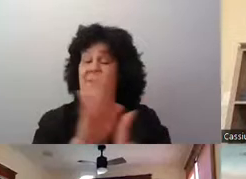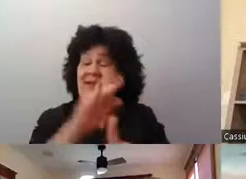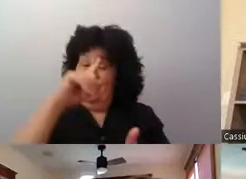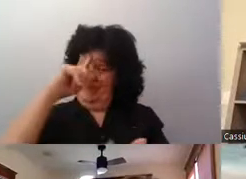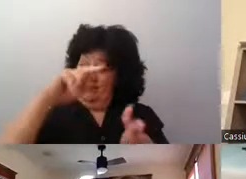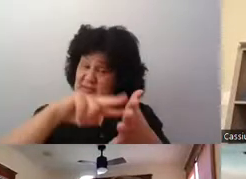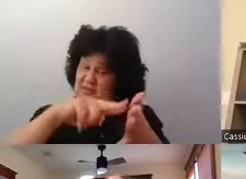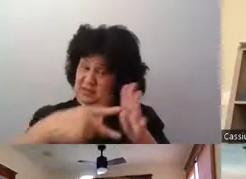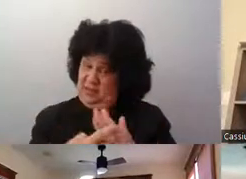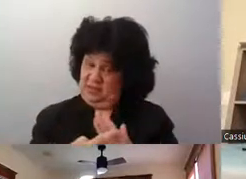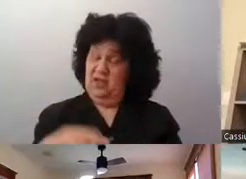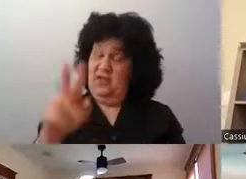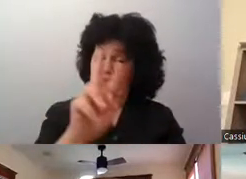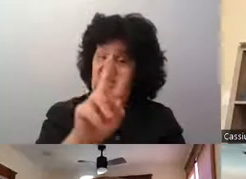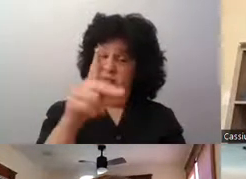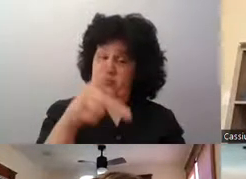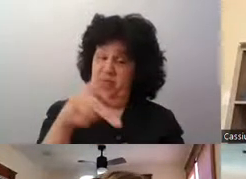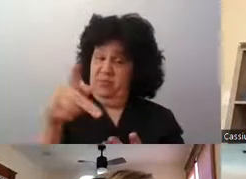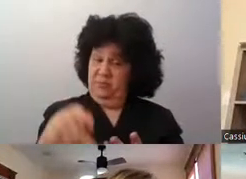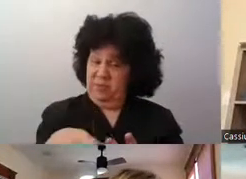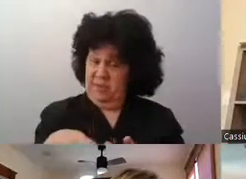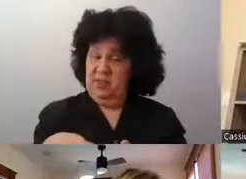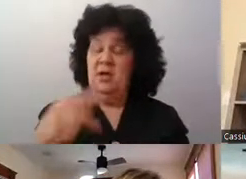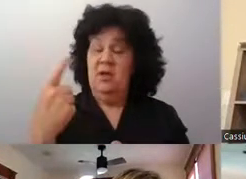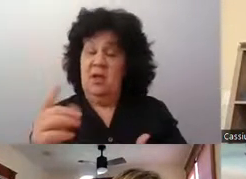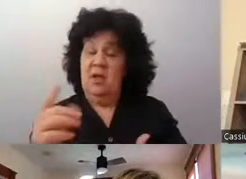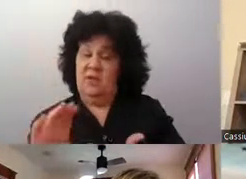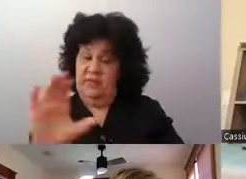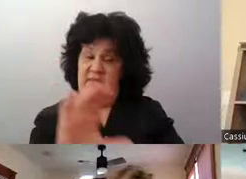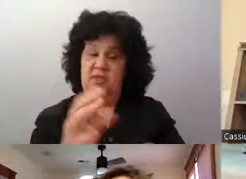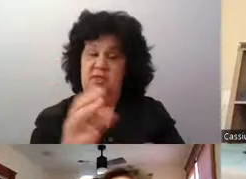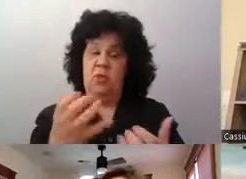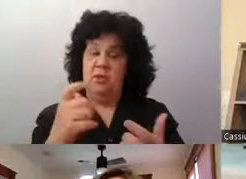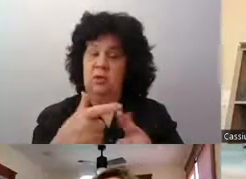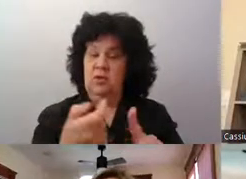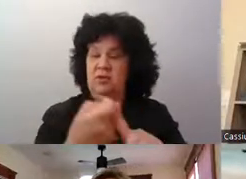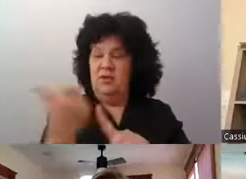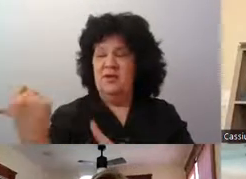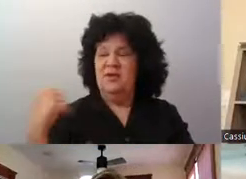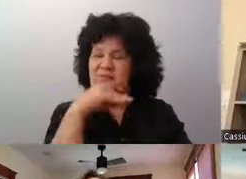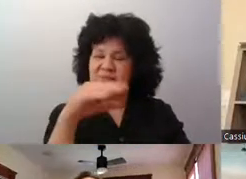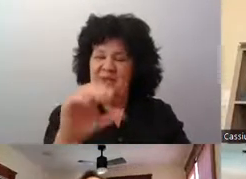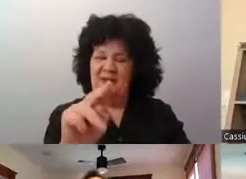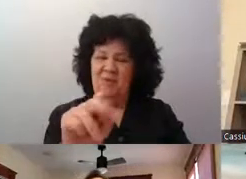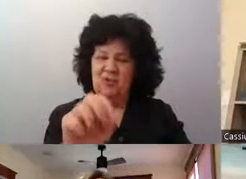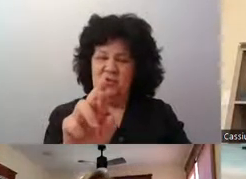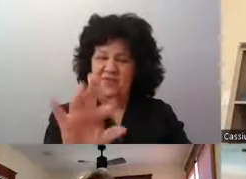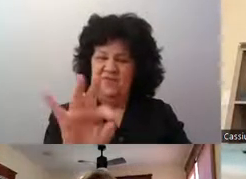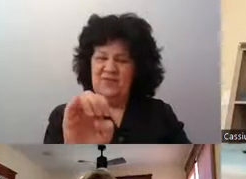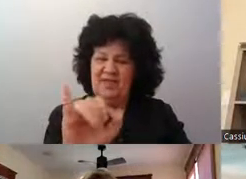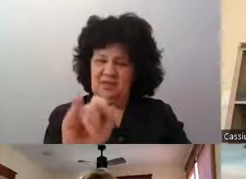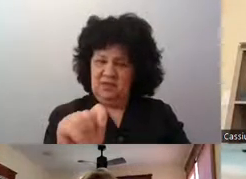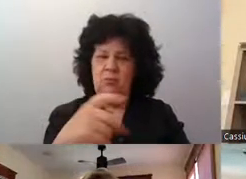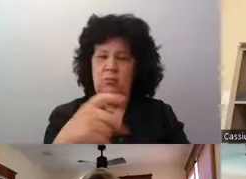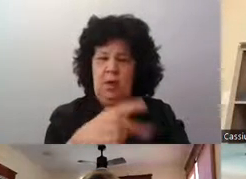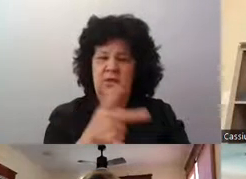Verified Product Portal, they invested in it because they wanted to eliminate counterfeit products from being on federal schedule, and